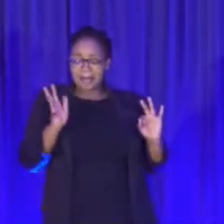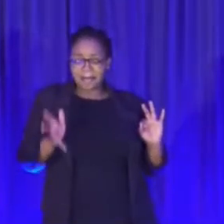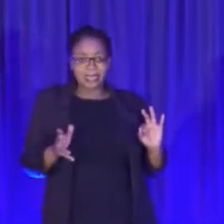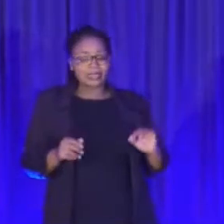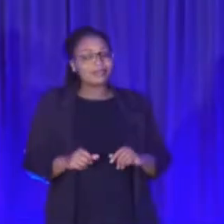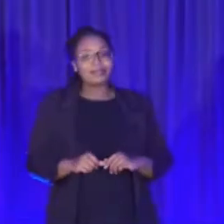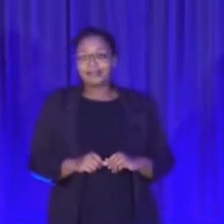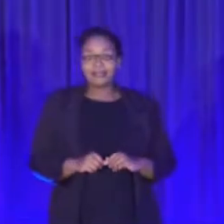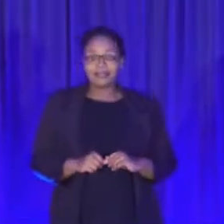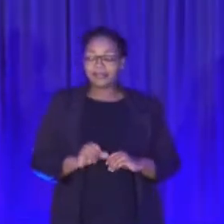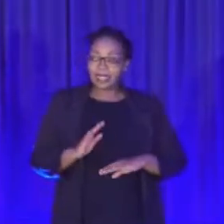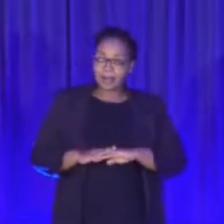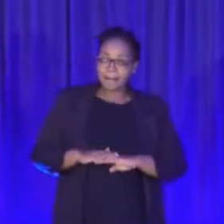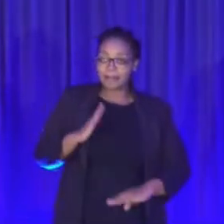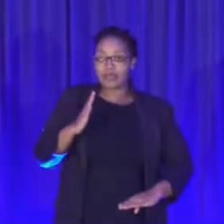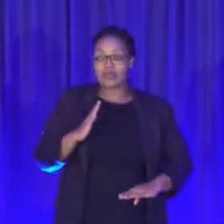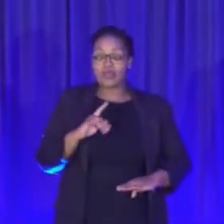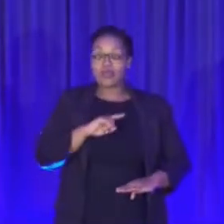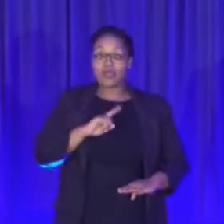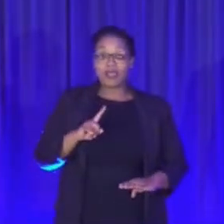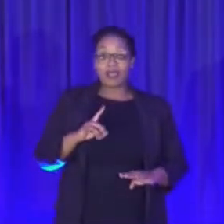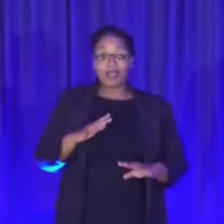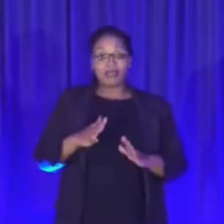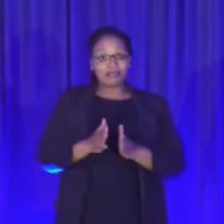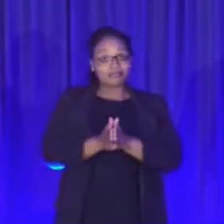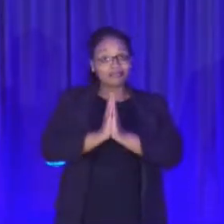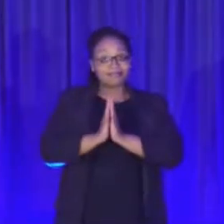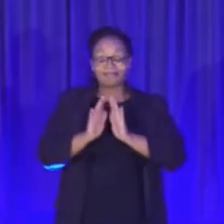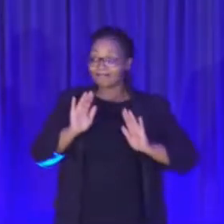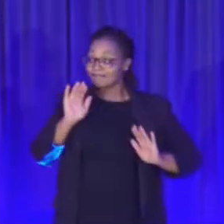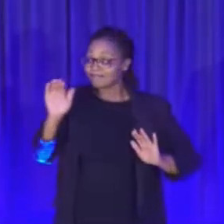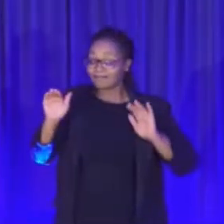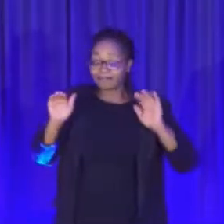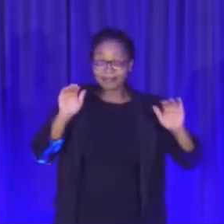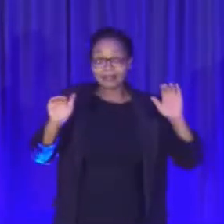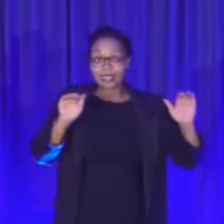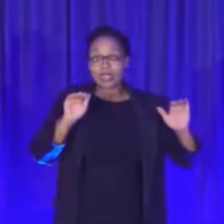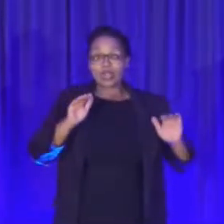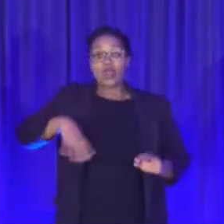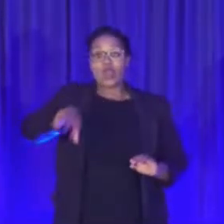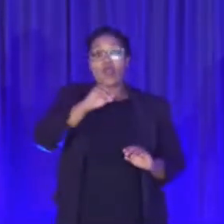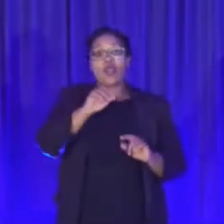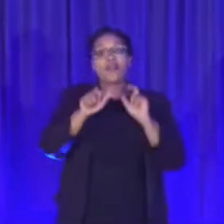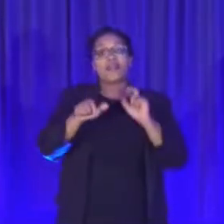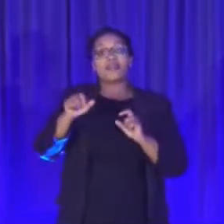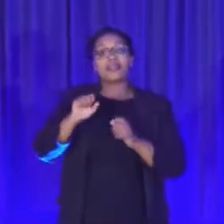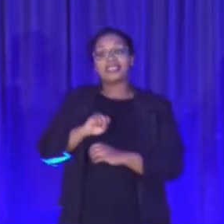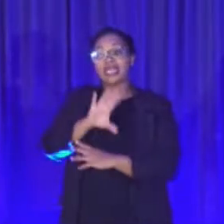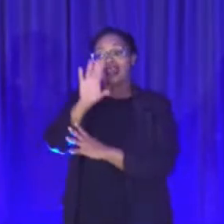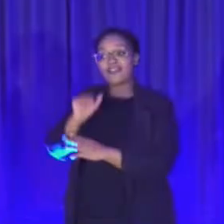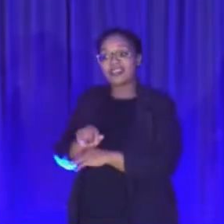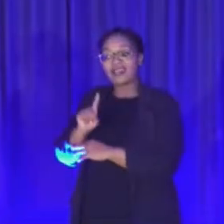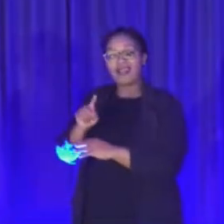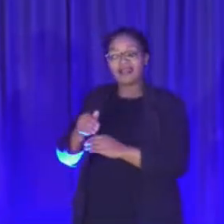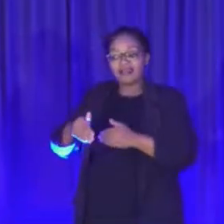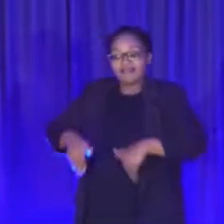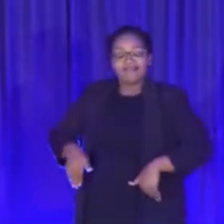an appeal to every South African to rise above apathy, to